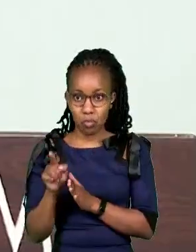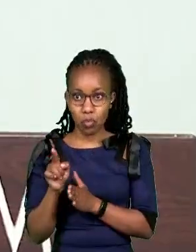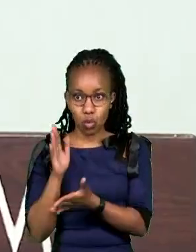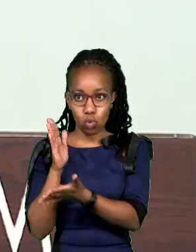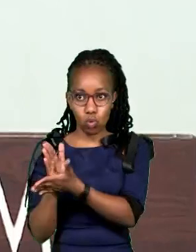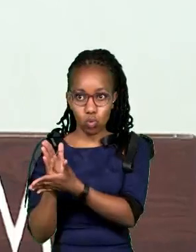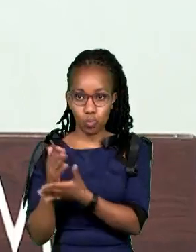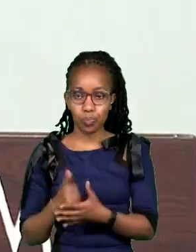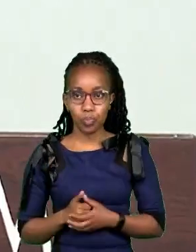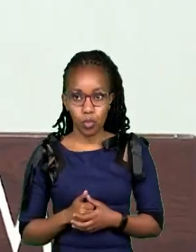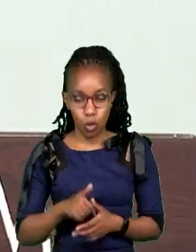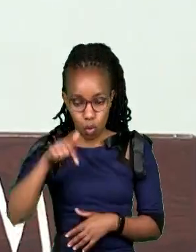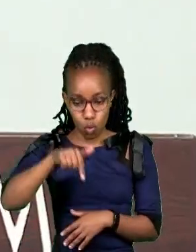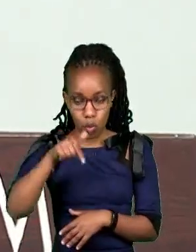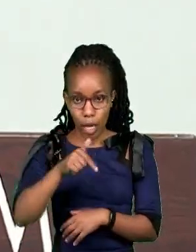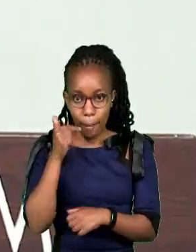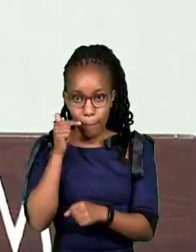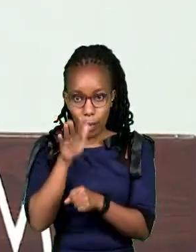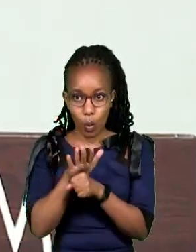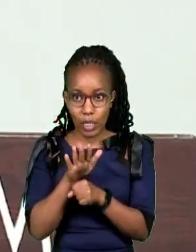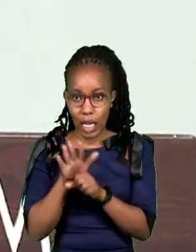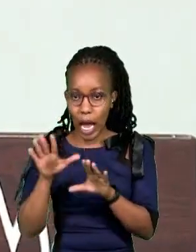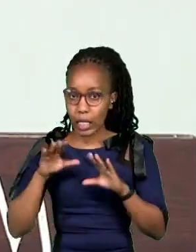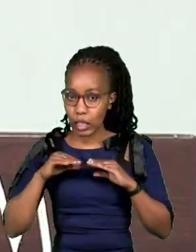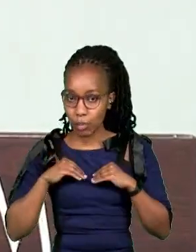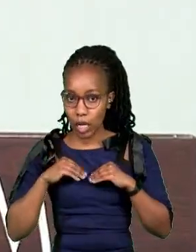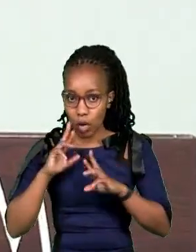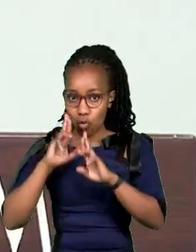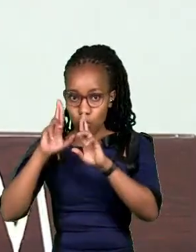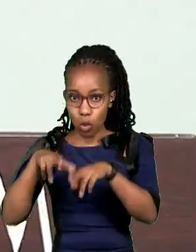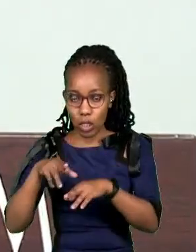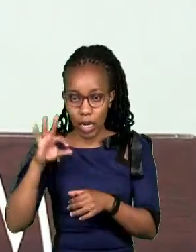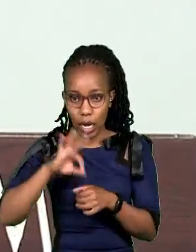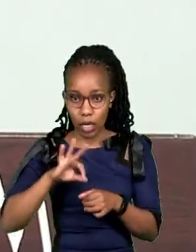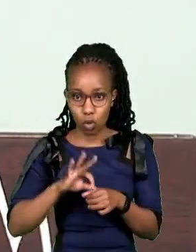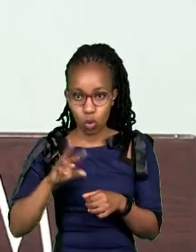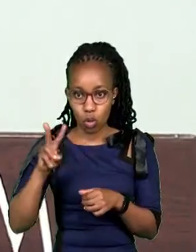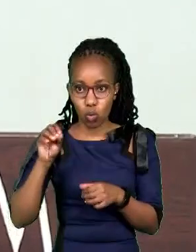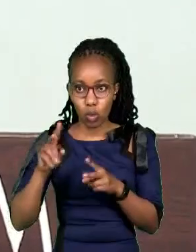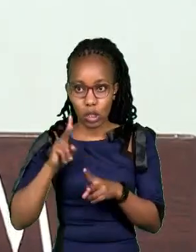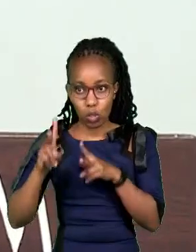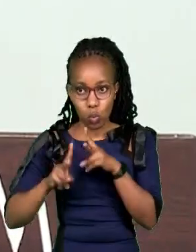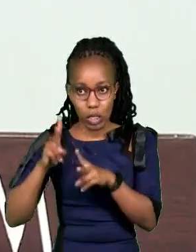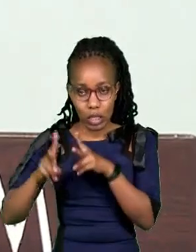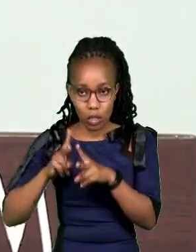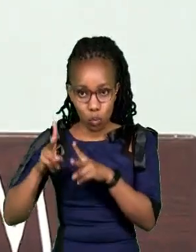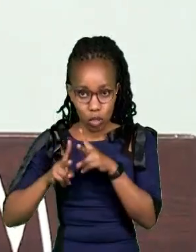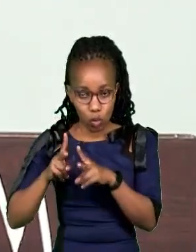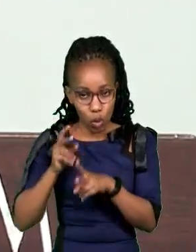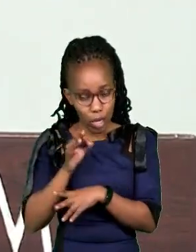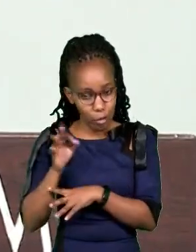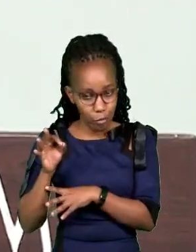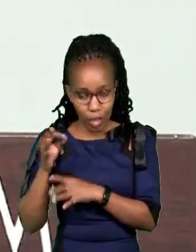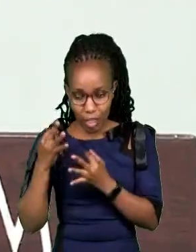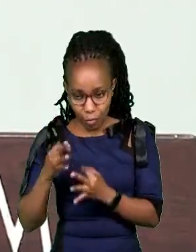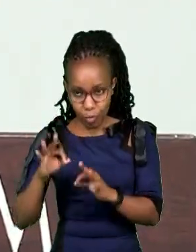We commit here to accept the results of the election in 2022 for as long as they are